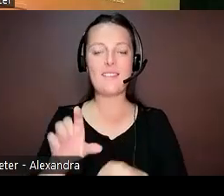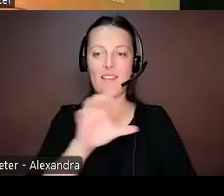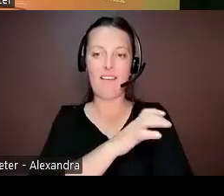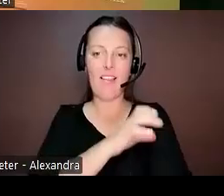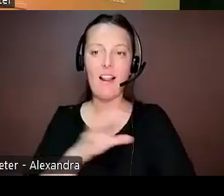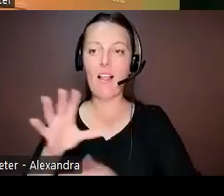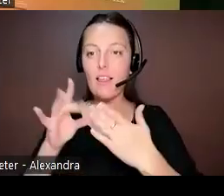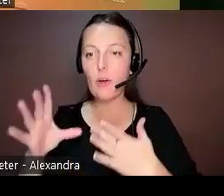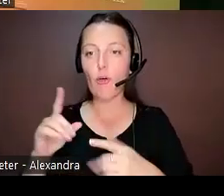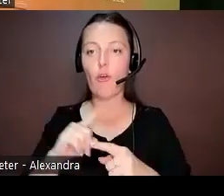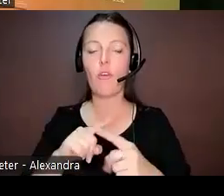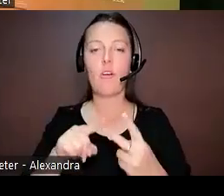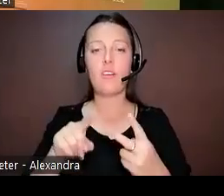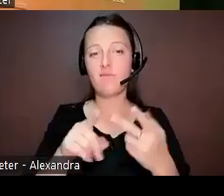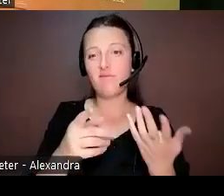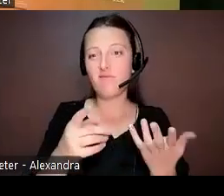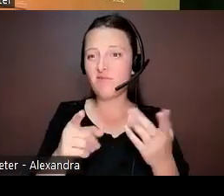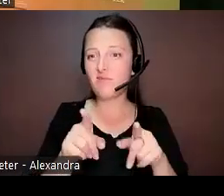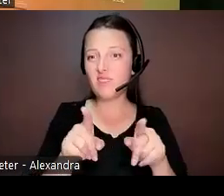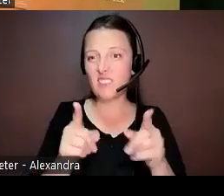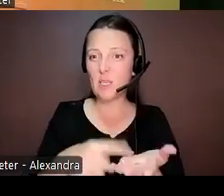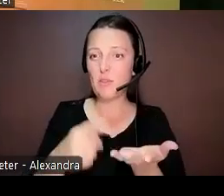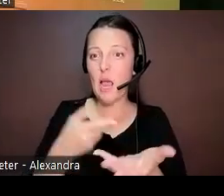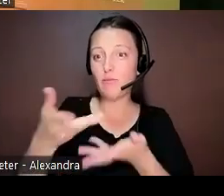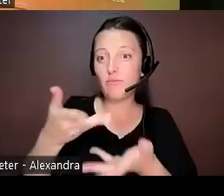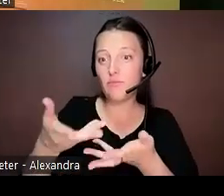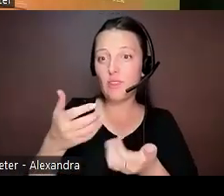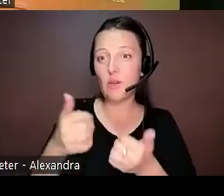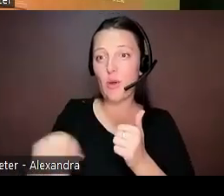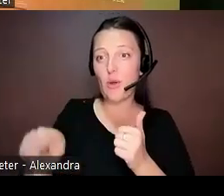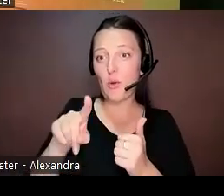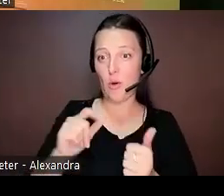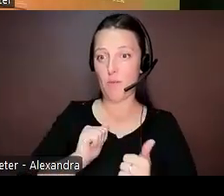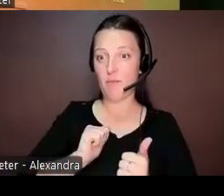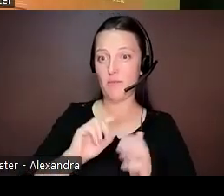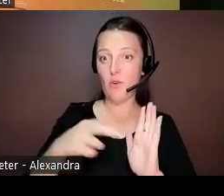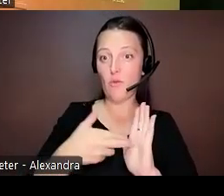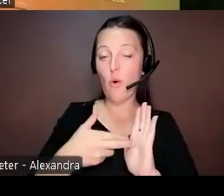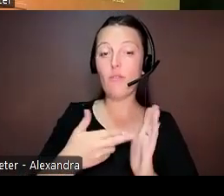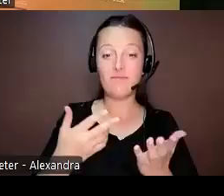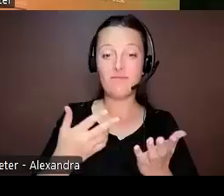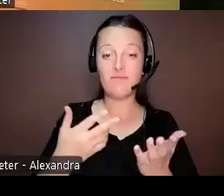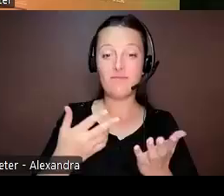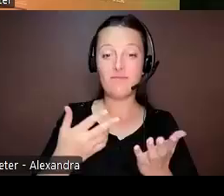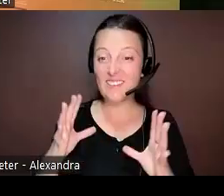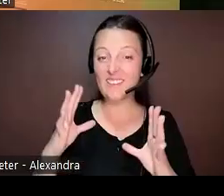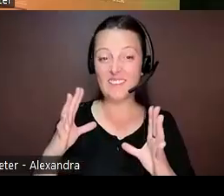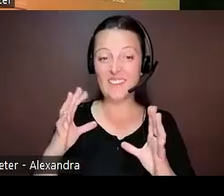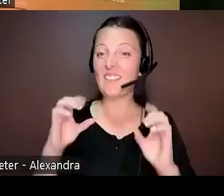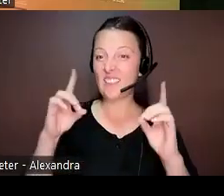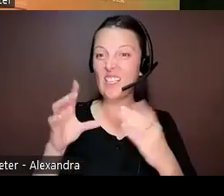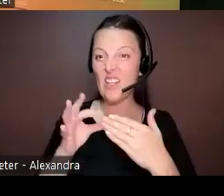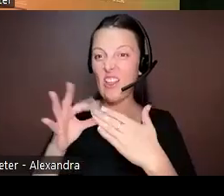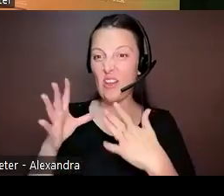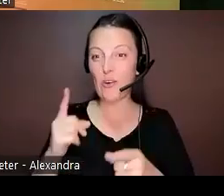a education leader. But I haven't talked to you about research side of it.